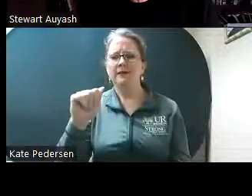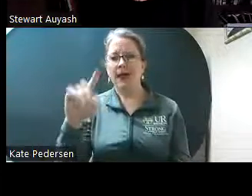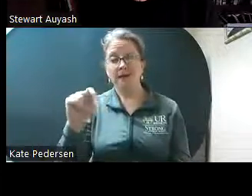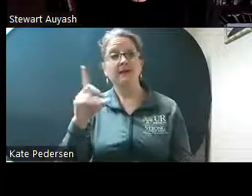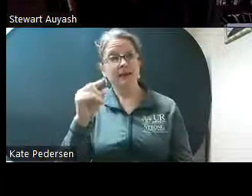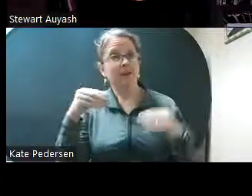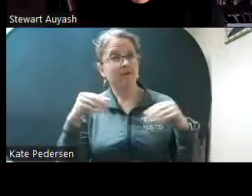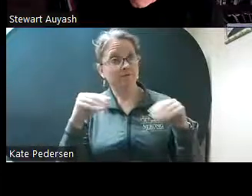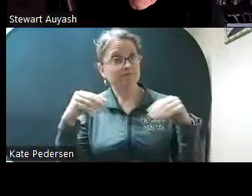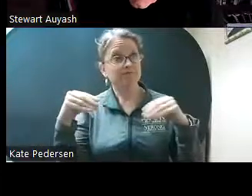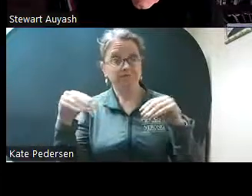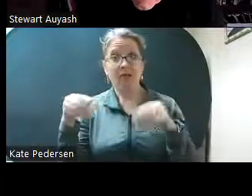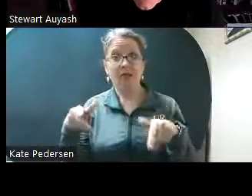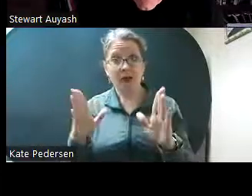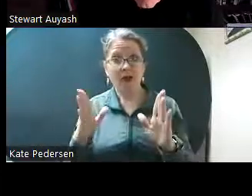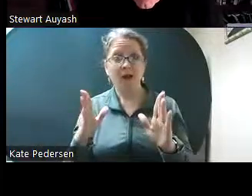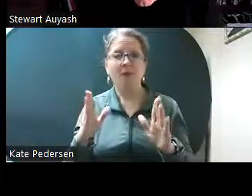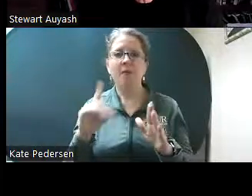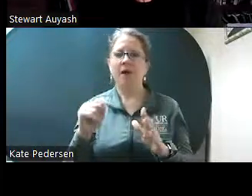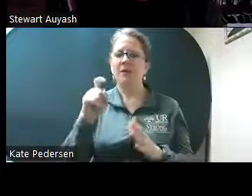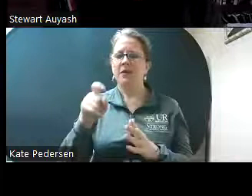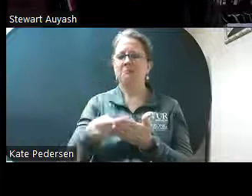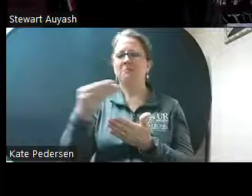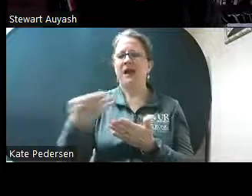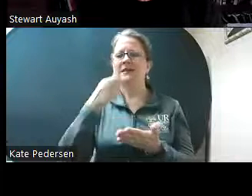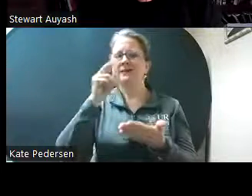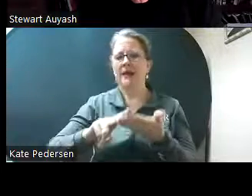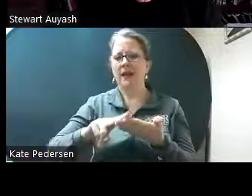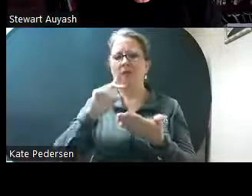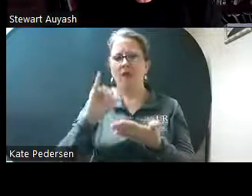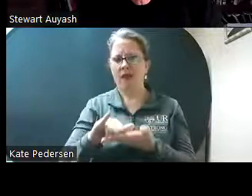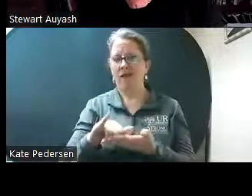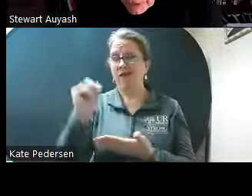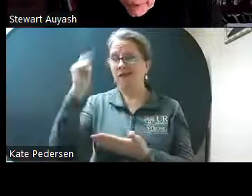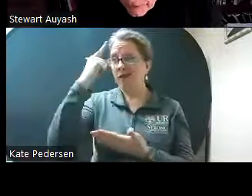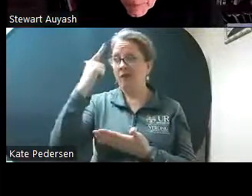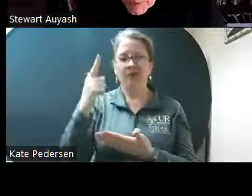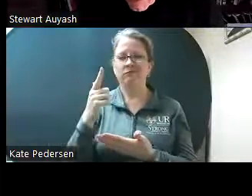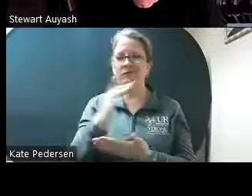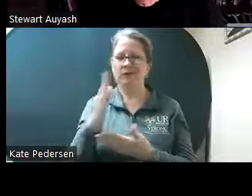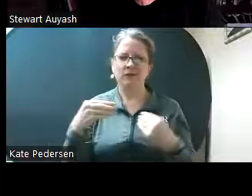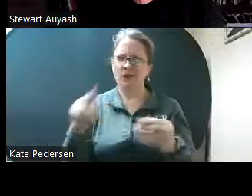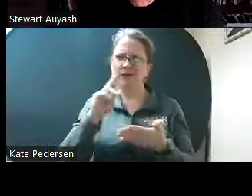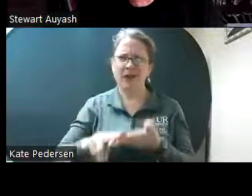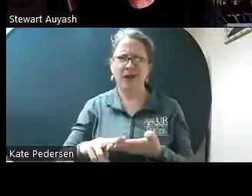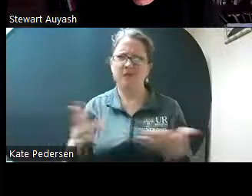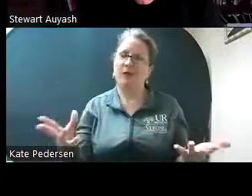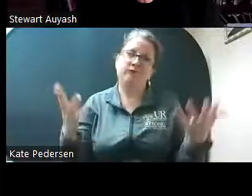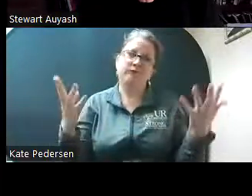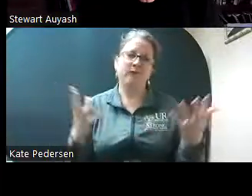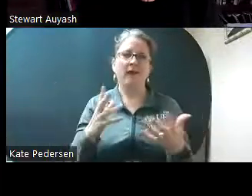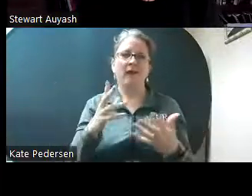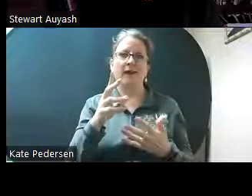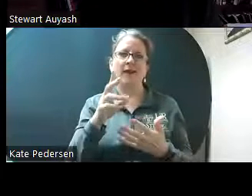sold, and all you had to do was buy a stamp for it. However, the government never sold any stamps, so it was de facto illegal, and